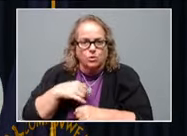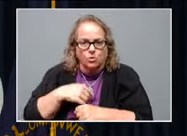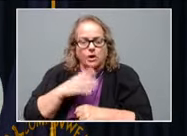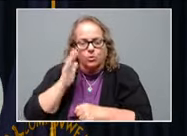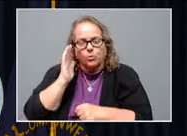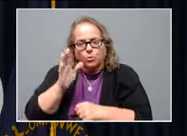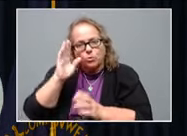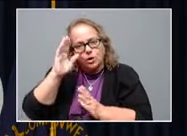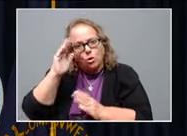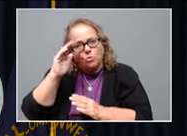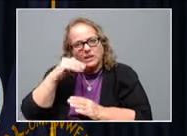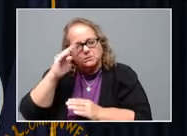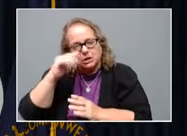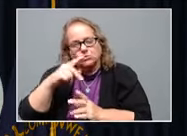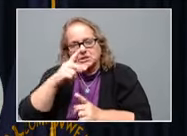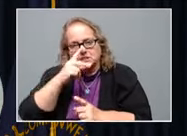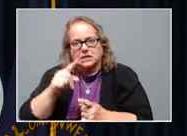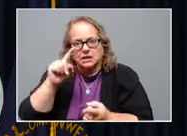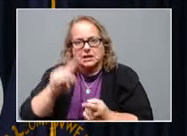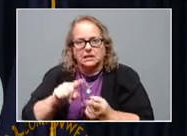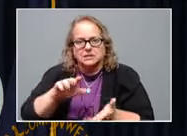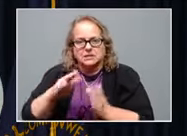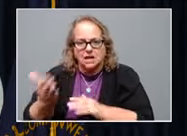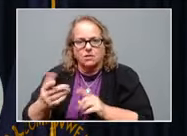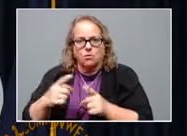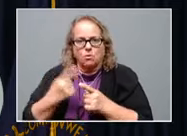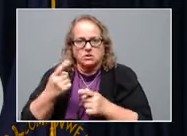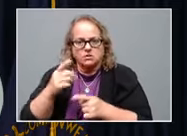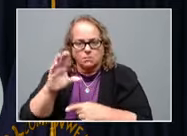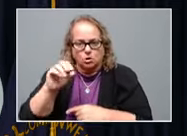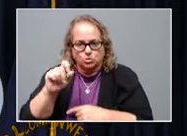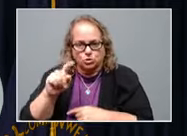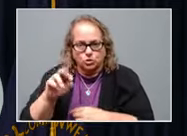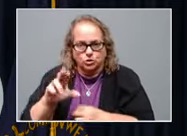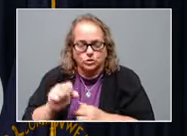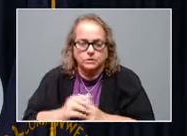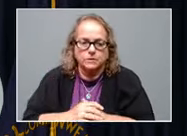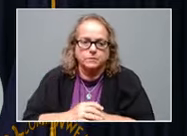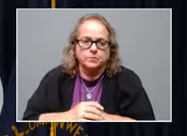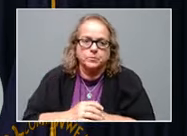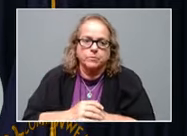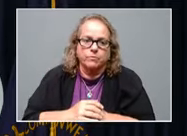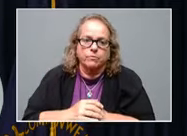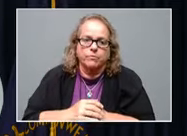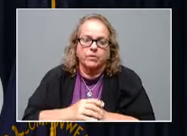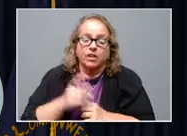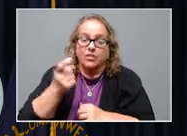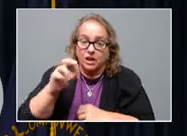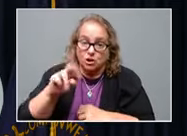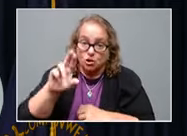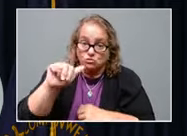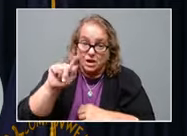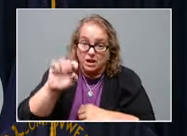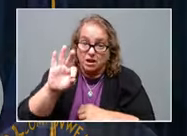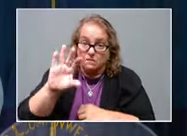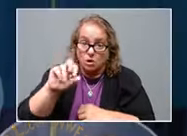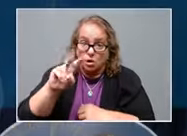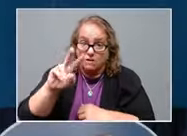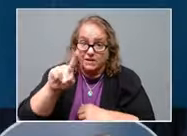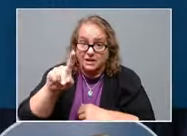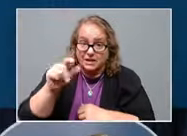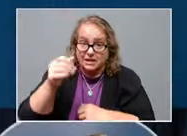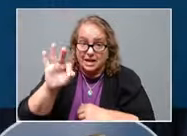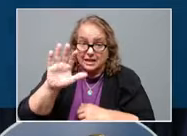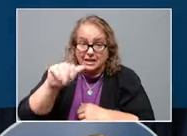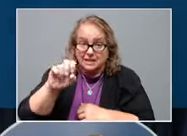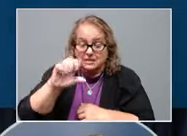in that way. And then we look at rate of COVID-19 cases by vaccination status. I